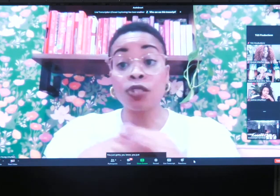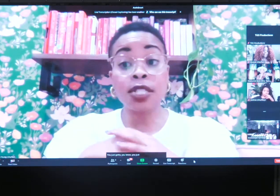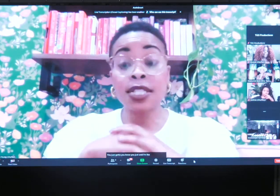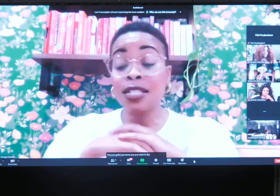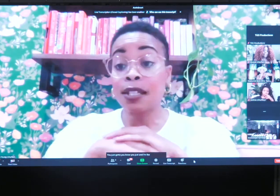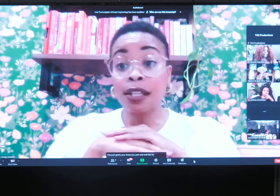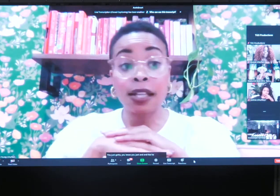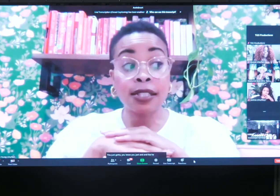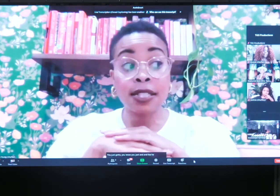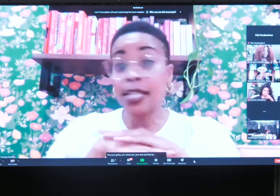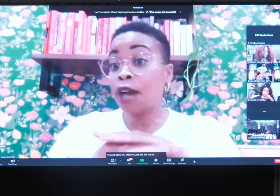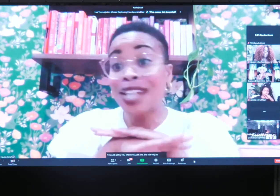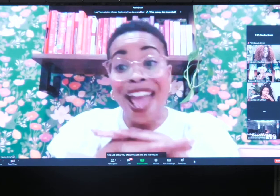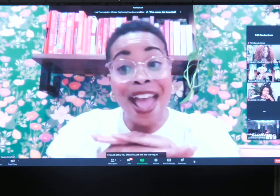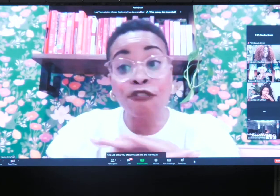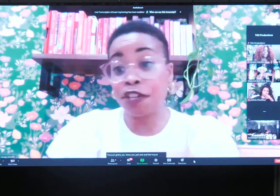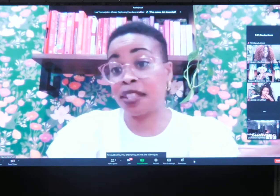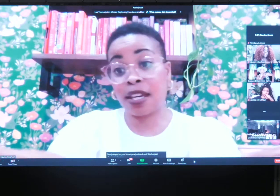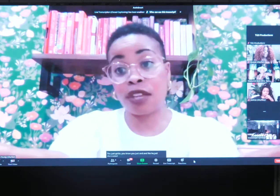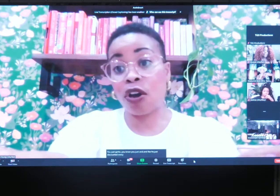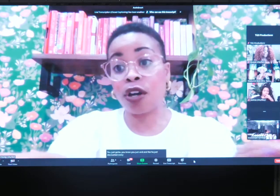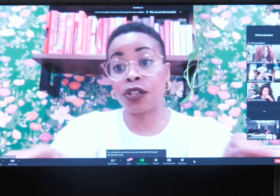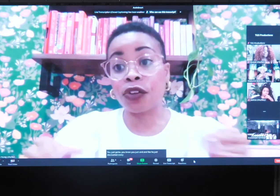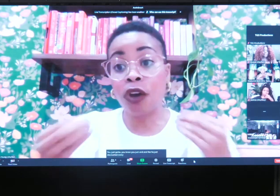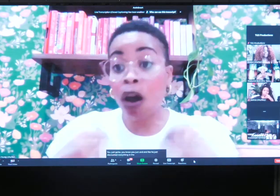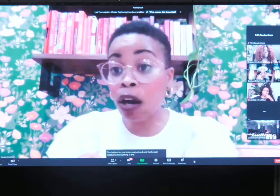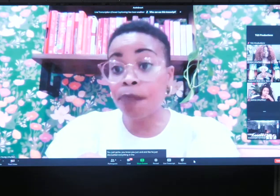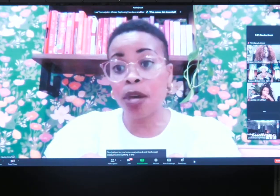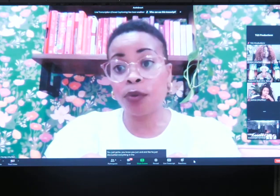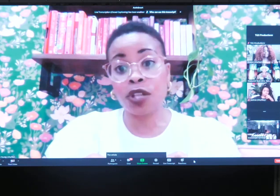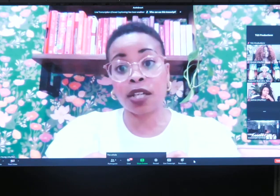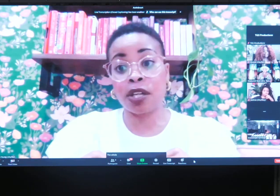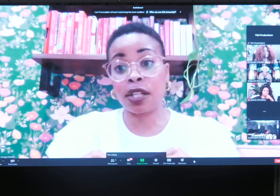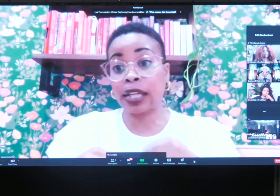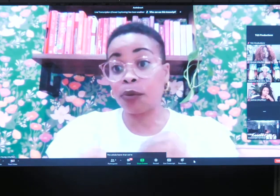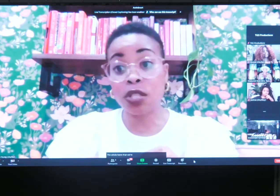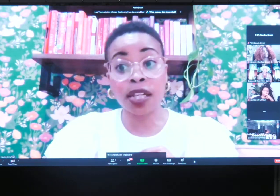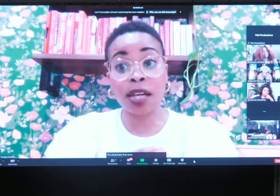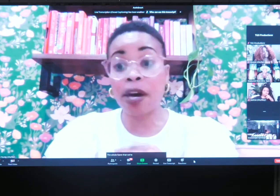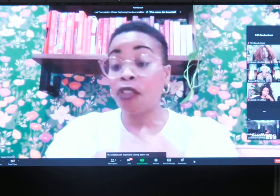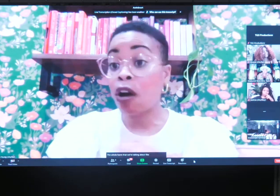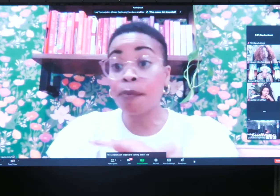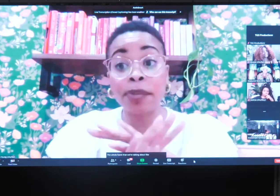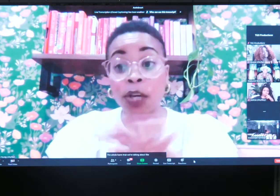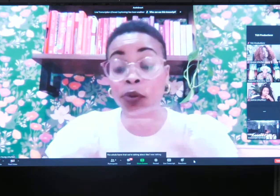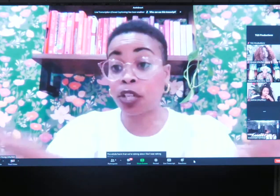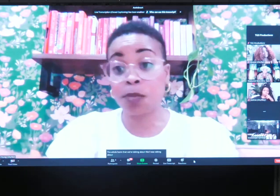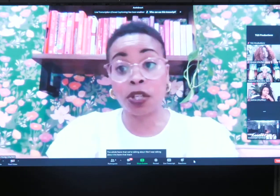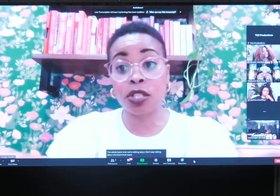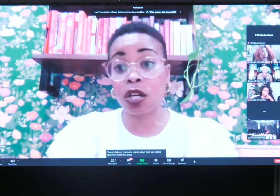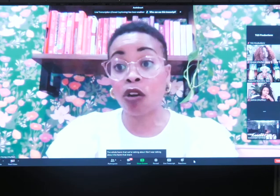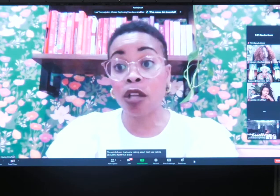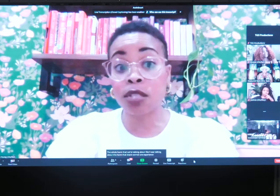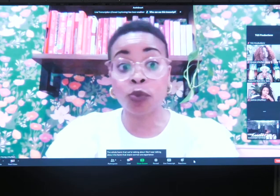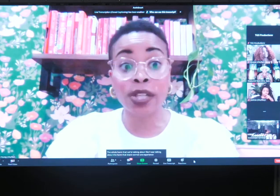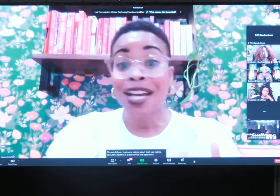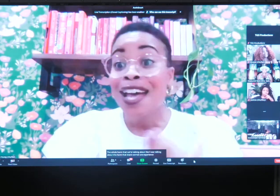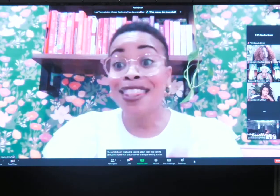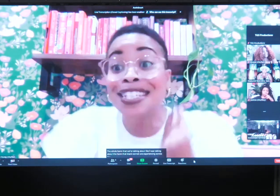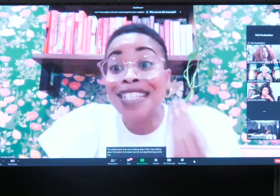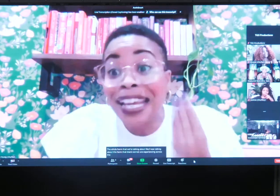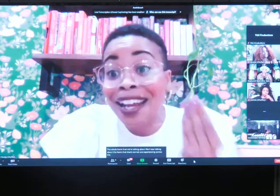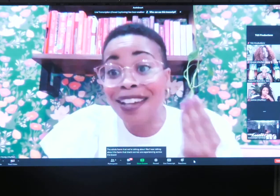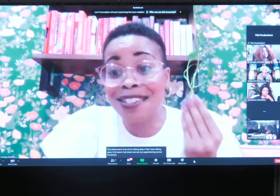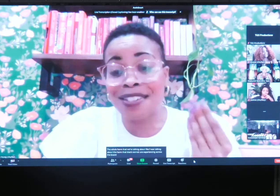he discounted everything in the article. The harm that we're talking about, like I was talking about, the harm that Black women are experiencing across the board,